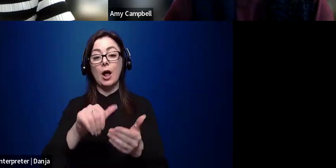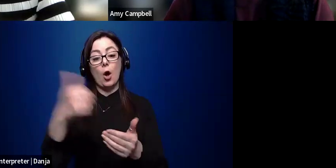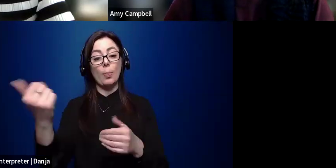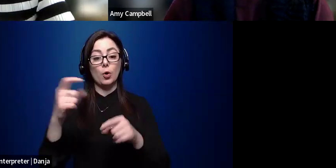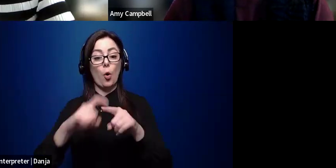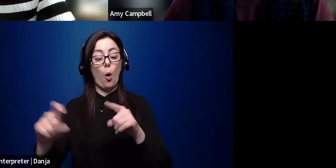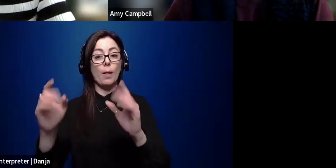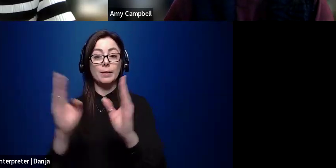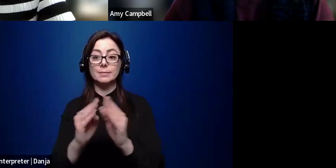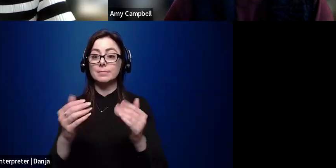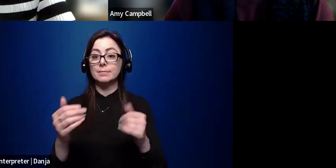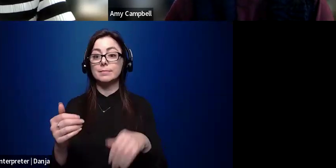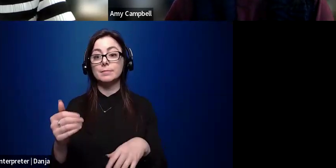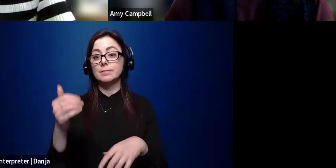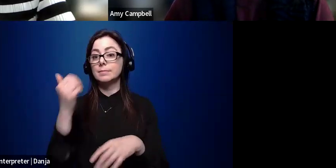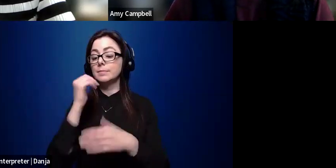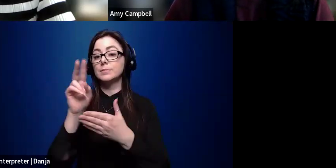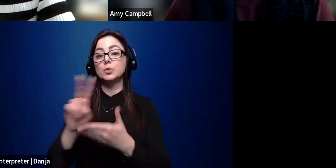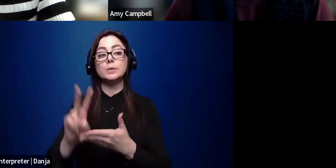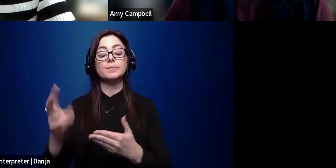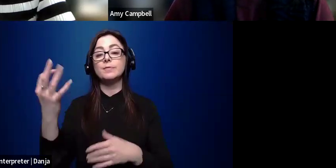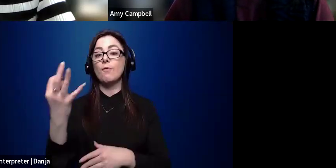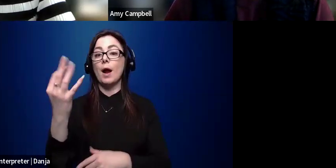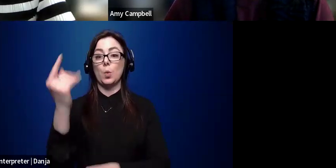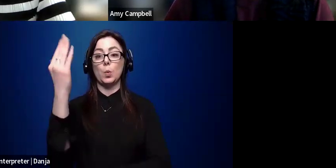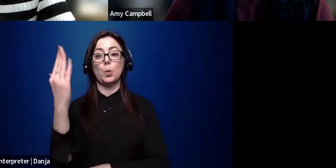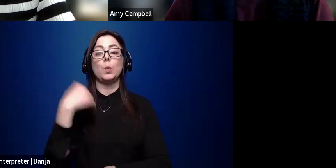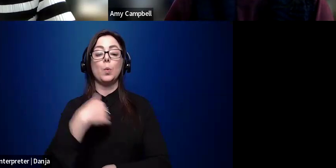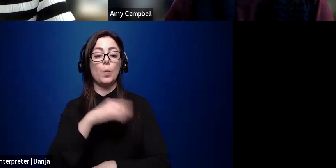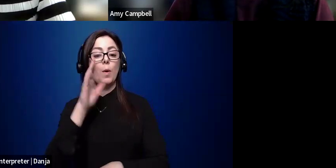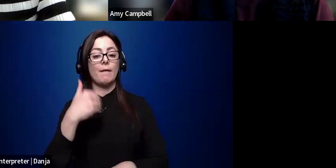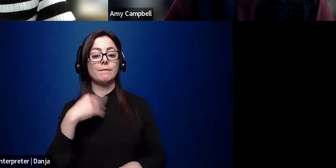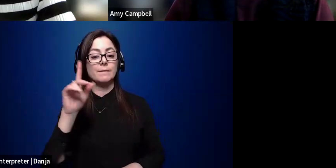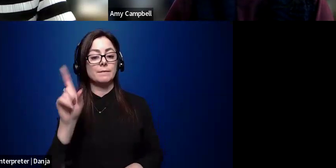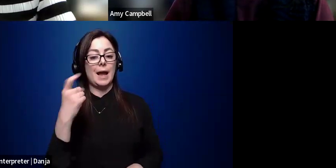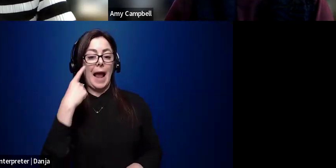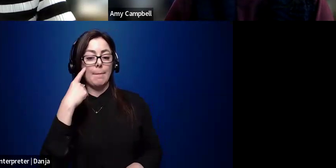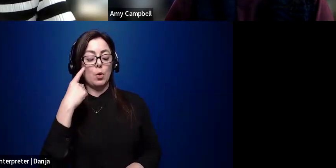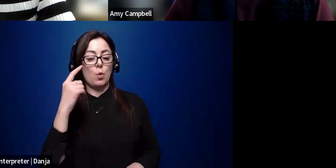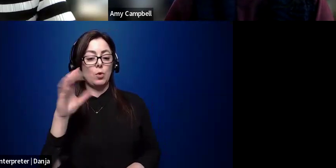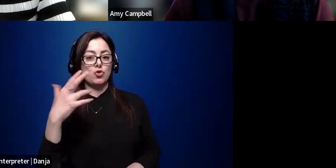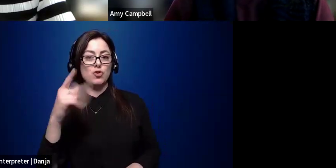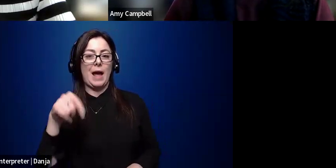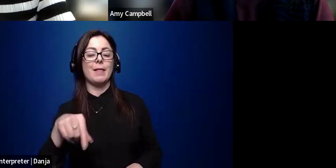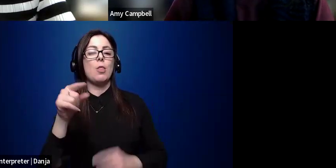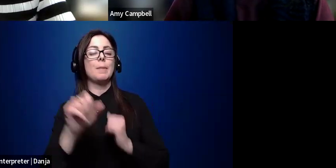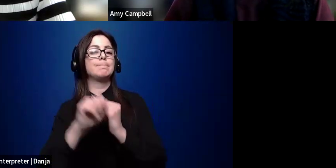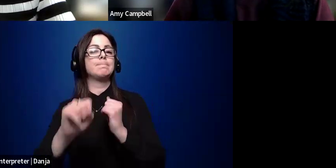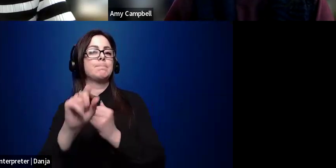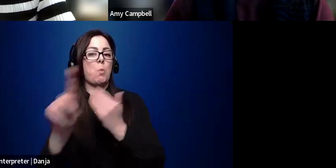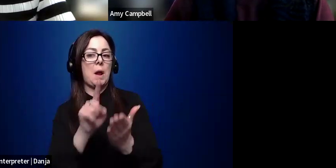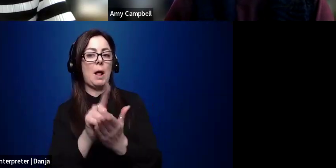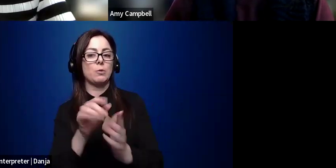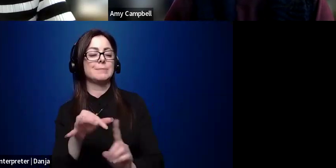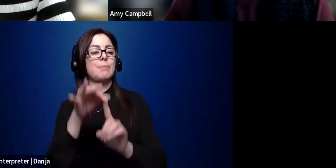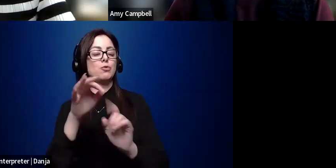up with us every other week on Fridays at noon. We do a capital chat. This was the extended version and a very special